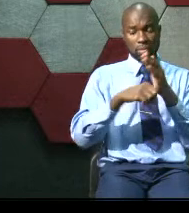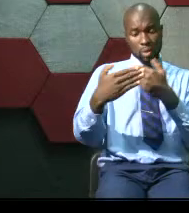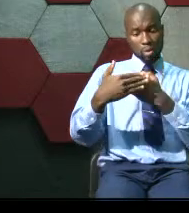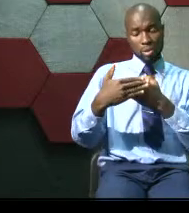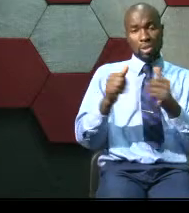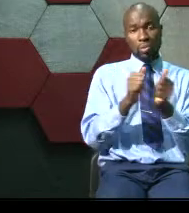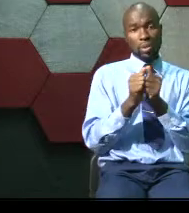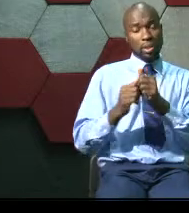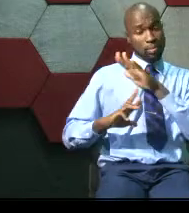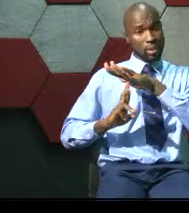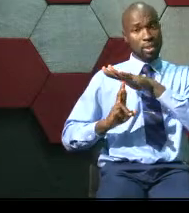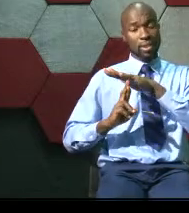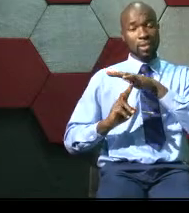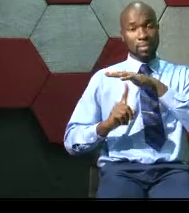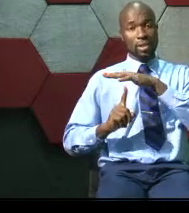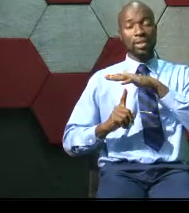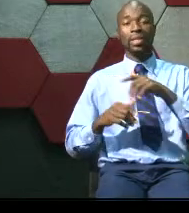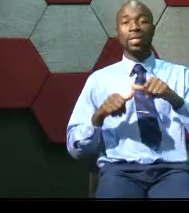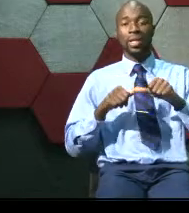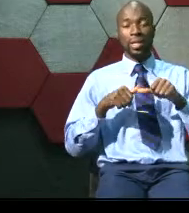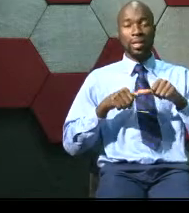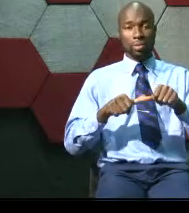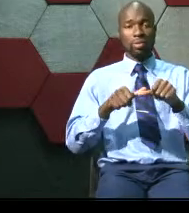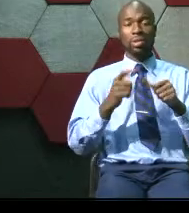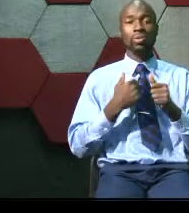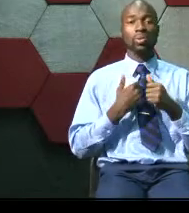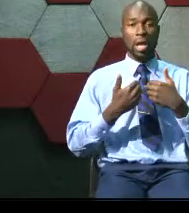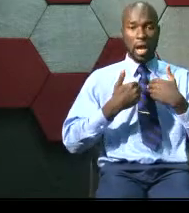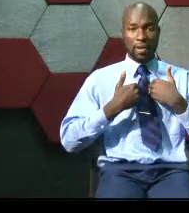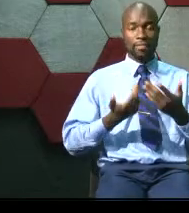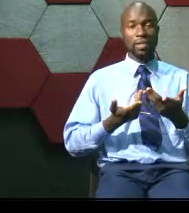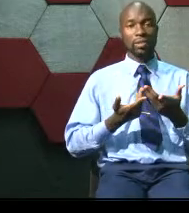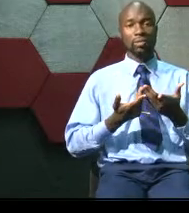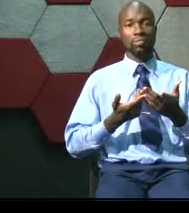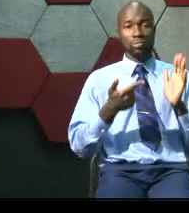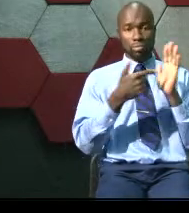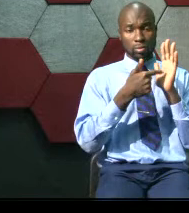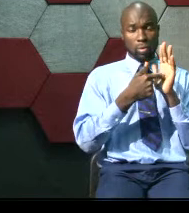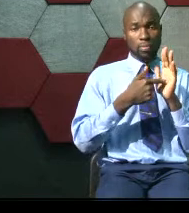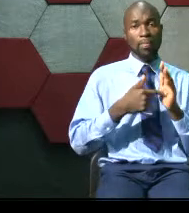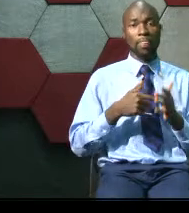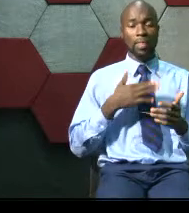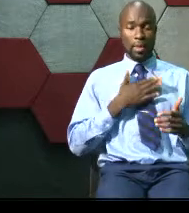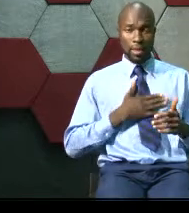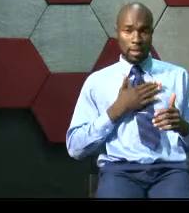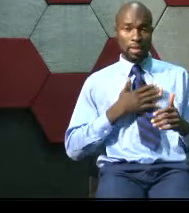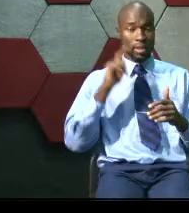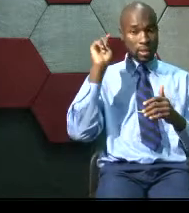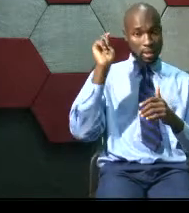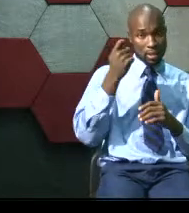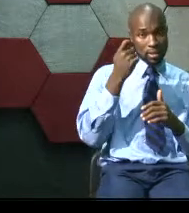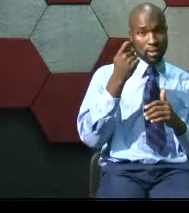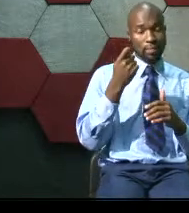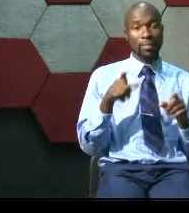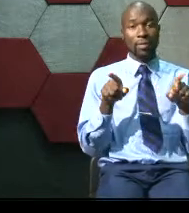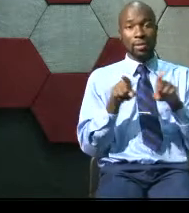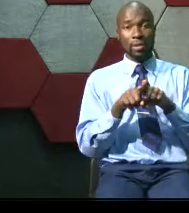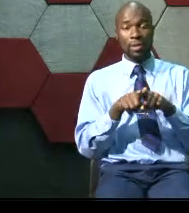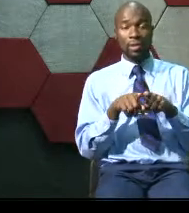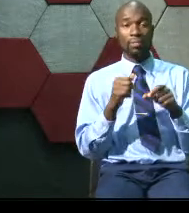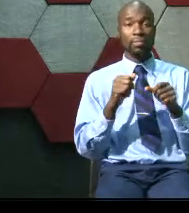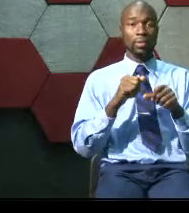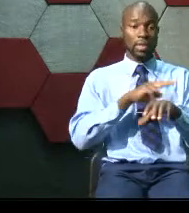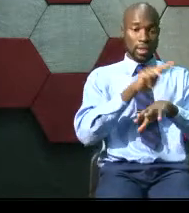us explore more areas of synergy around the Kenya Science and Engineering Fair,